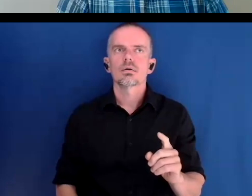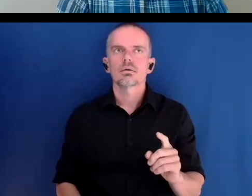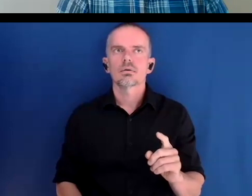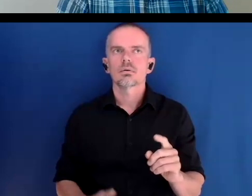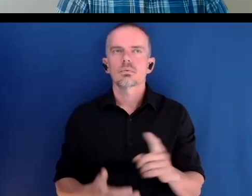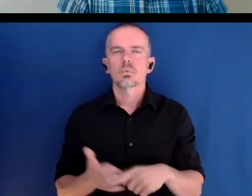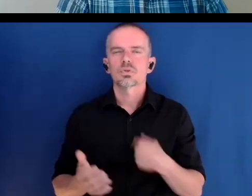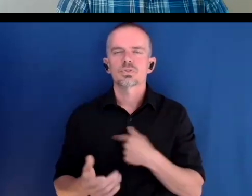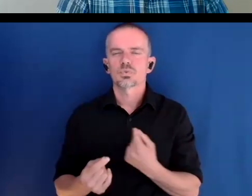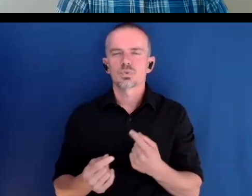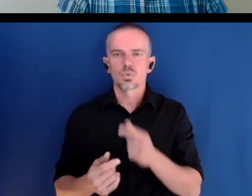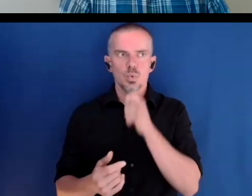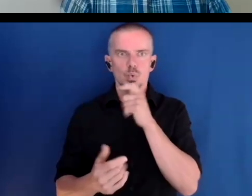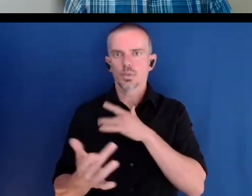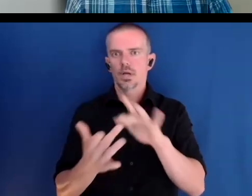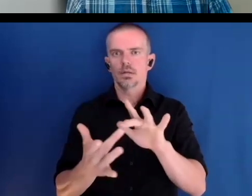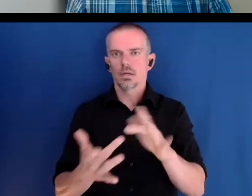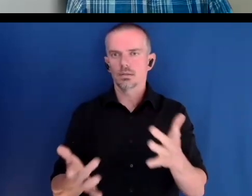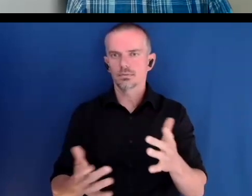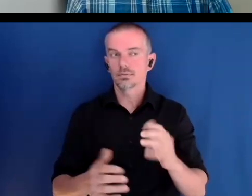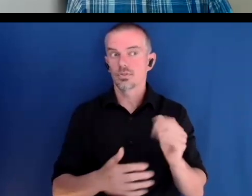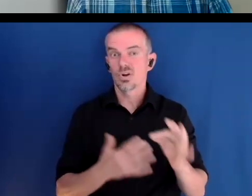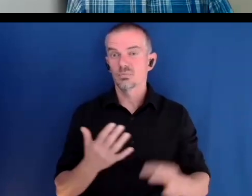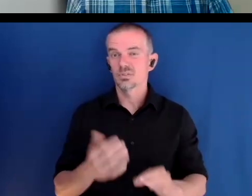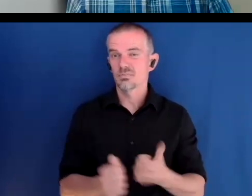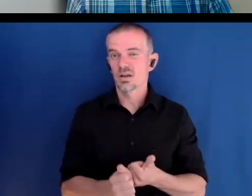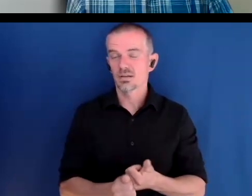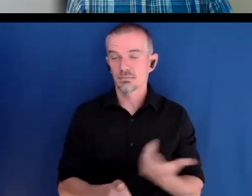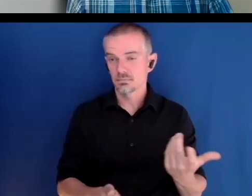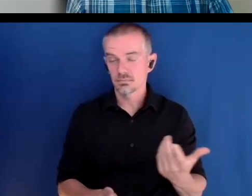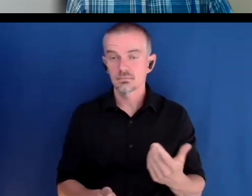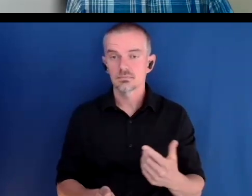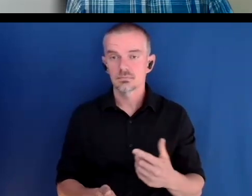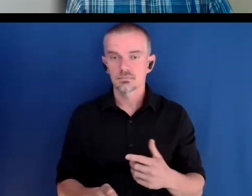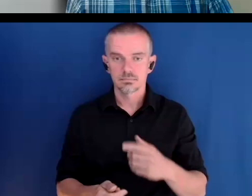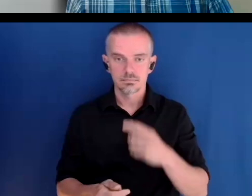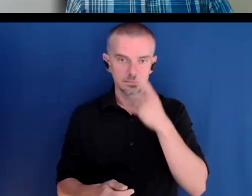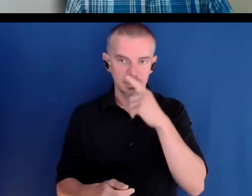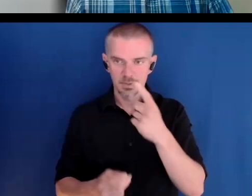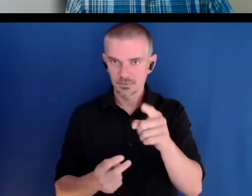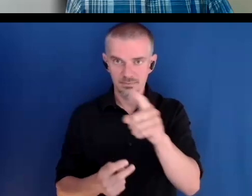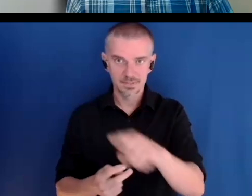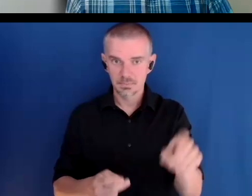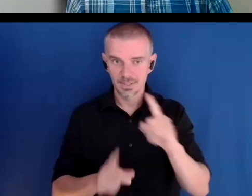Does someone want to take that? And then I want to make sure we kind of get to a few other questions.